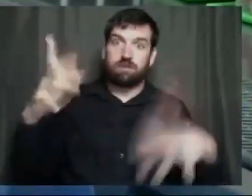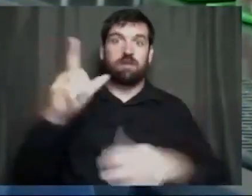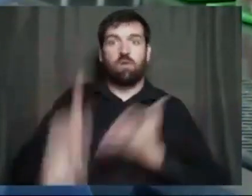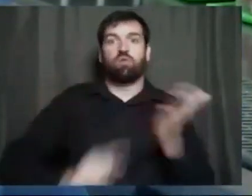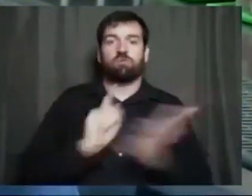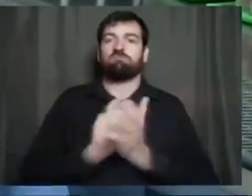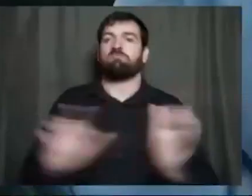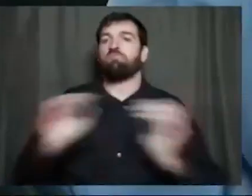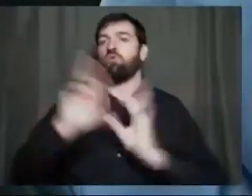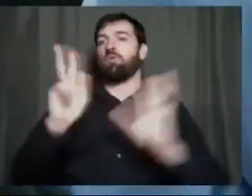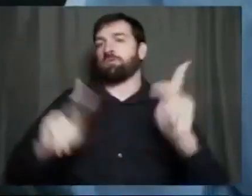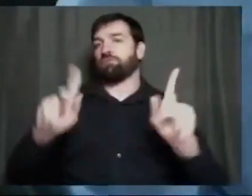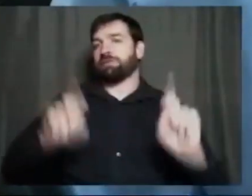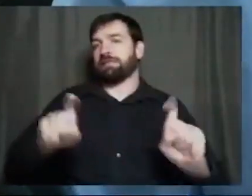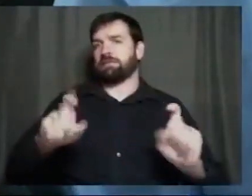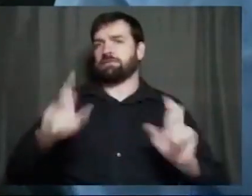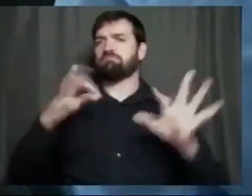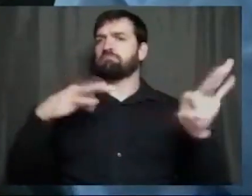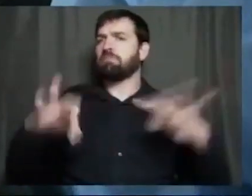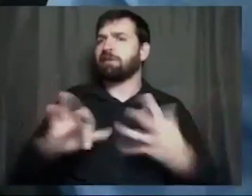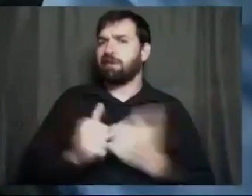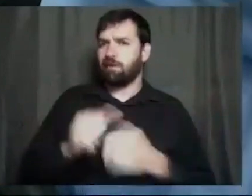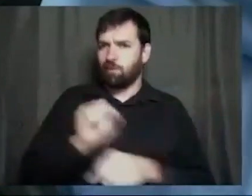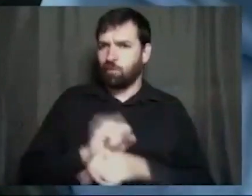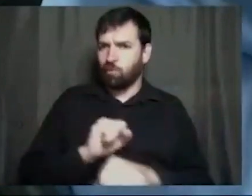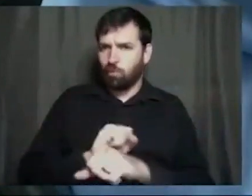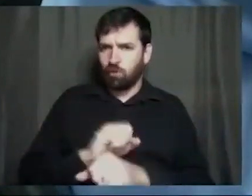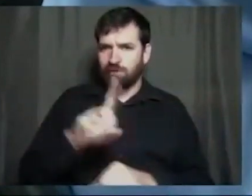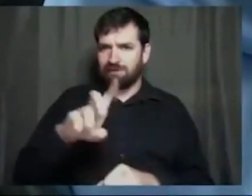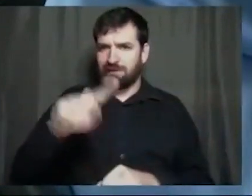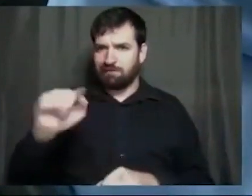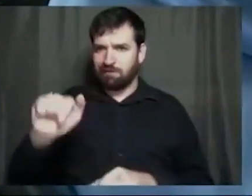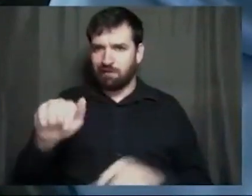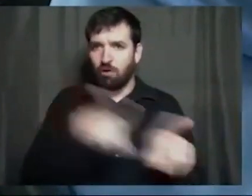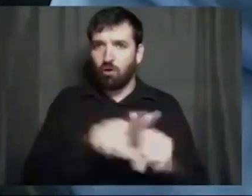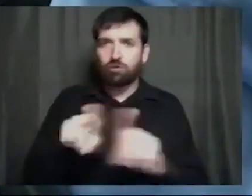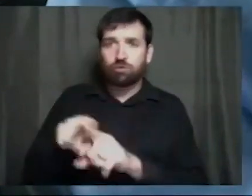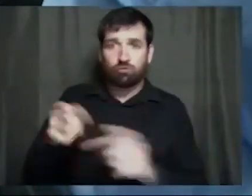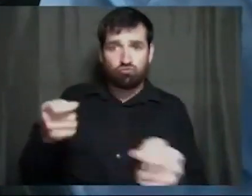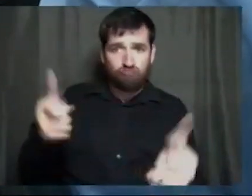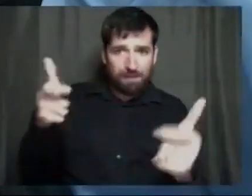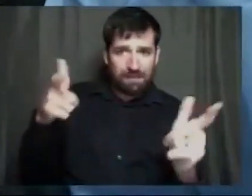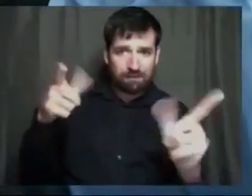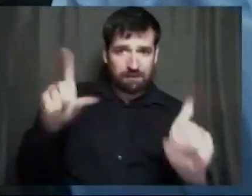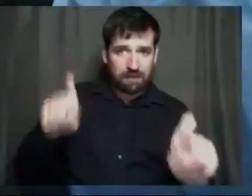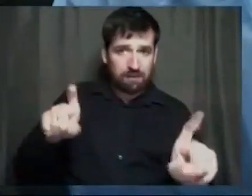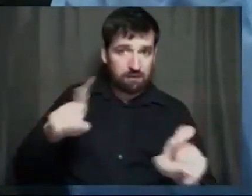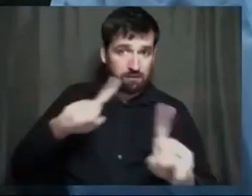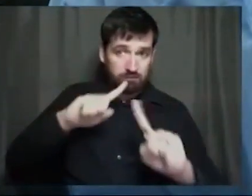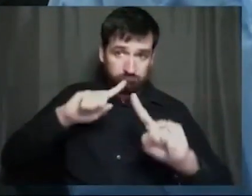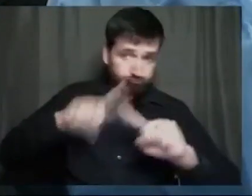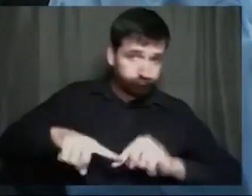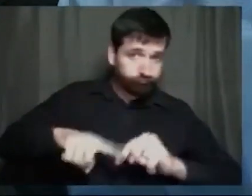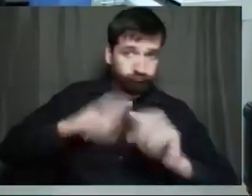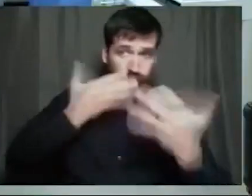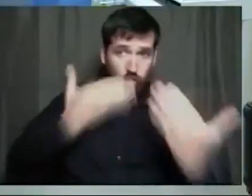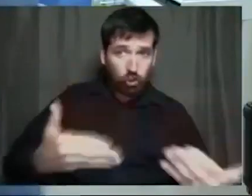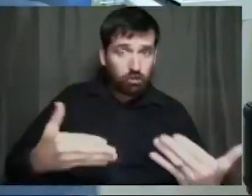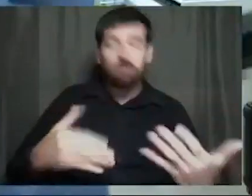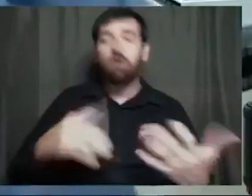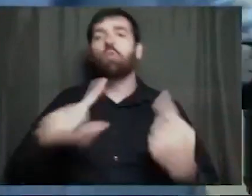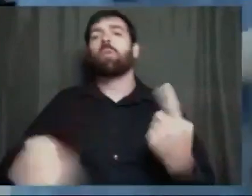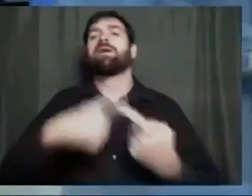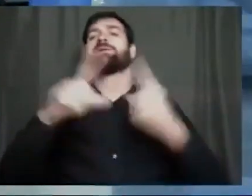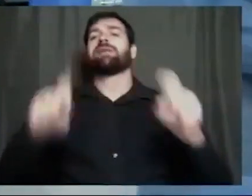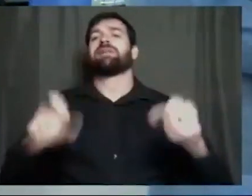explain how the test works with the Delta variant, plus are rapid tests reliable? When should you get tested? A lot of questions about testing again.